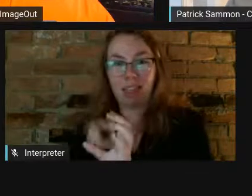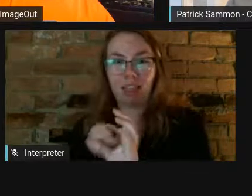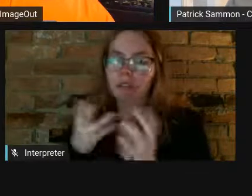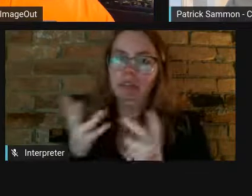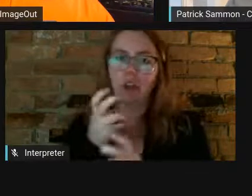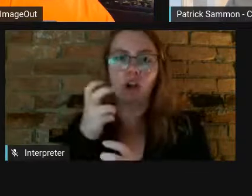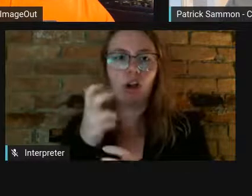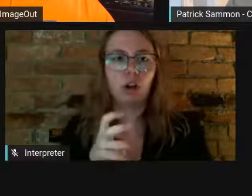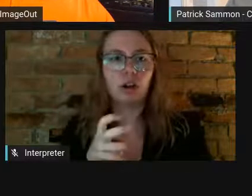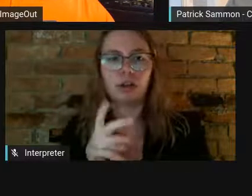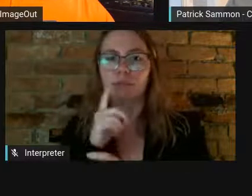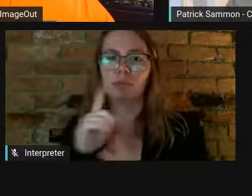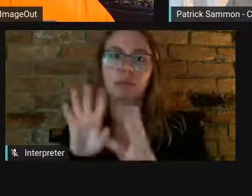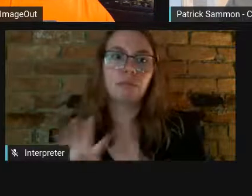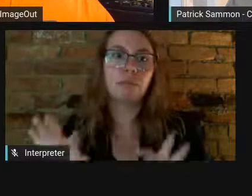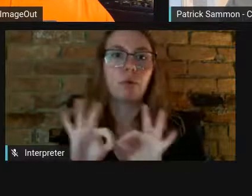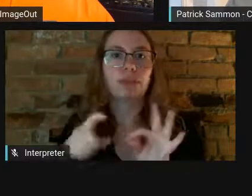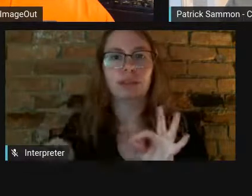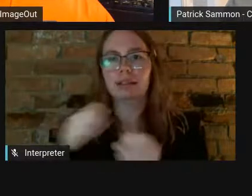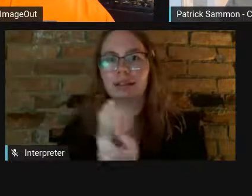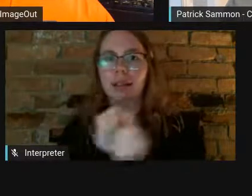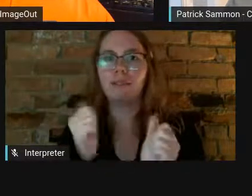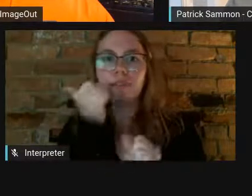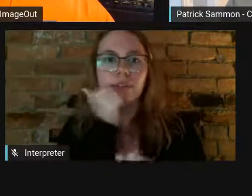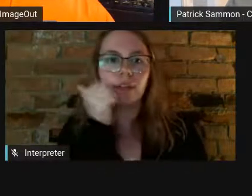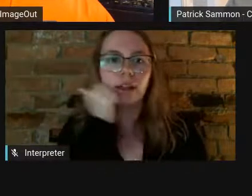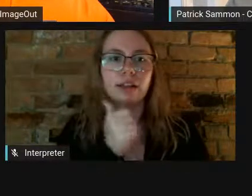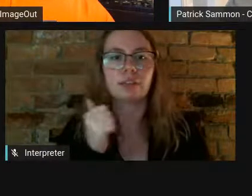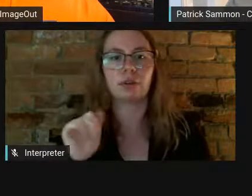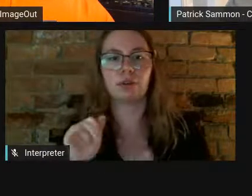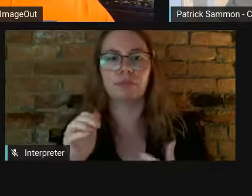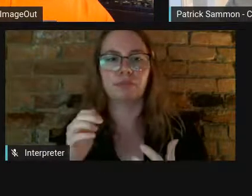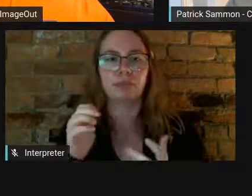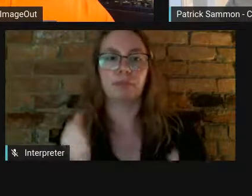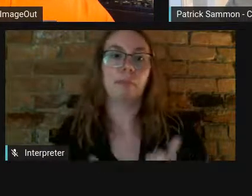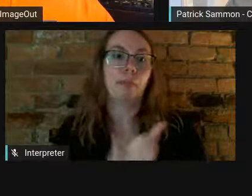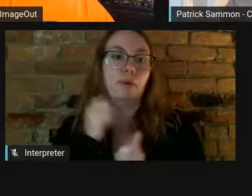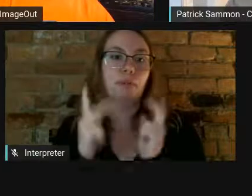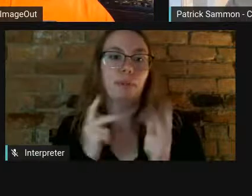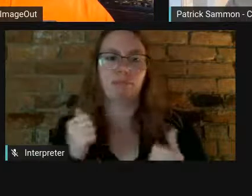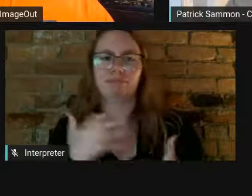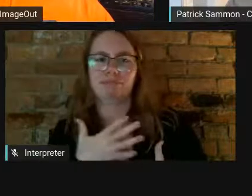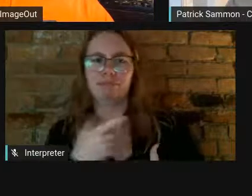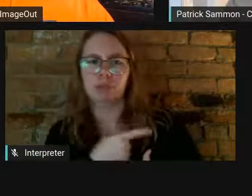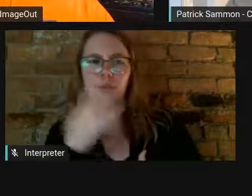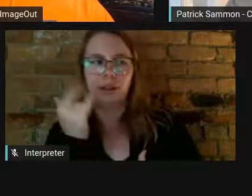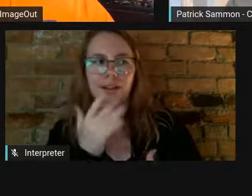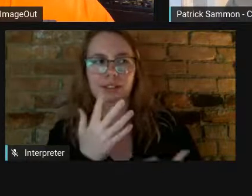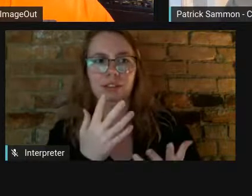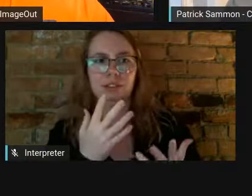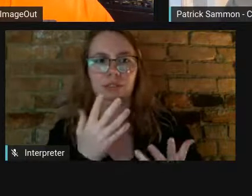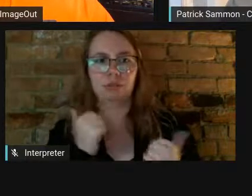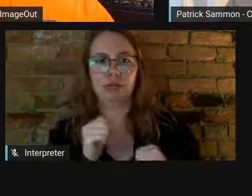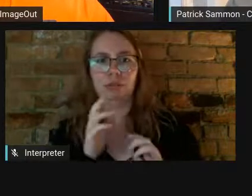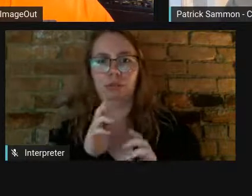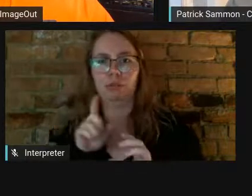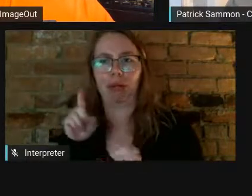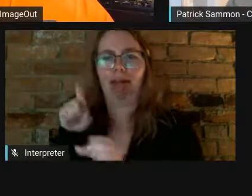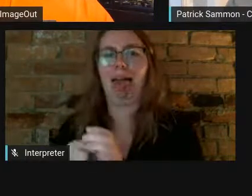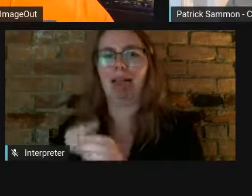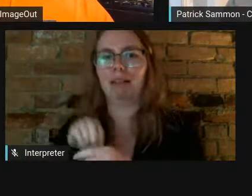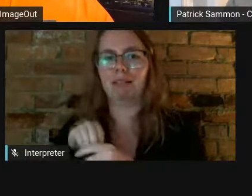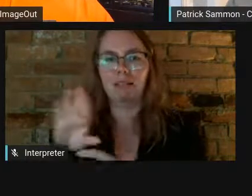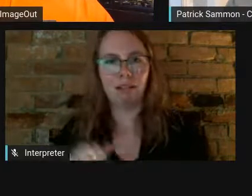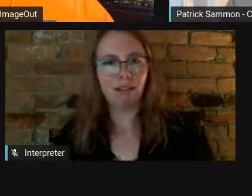everyday lives. So the fear falls away for you, because you're just a visitor in this world, and you can really feel their strength